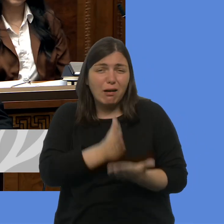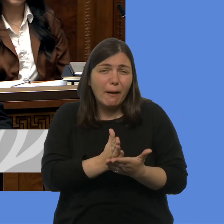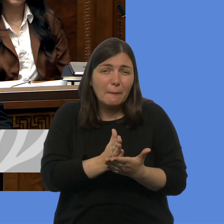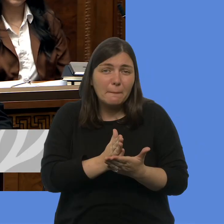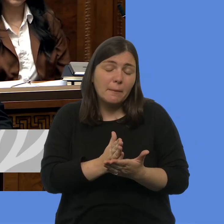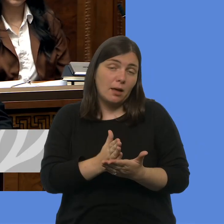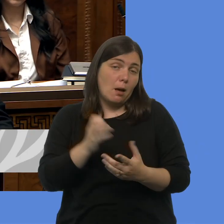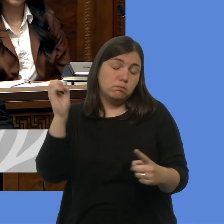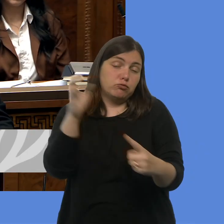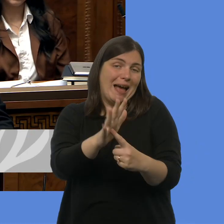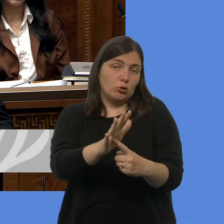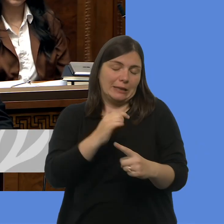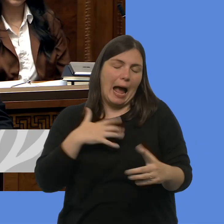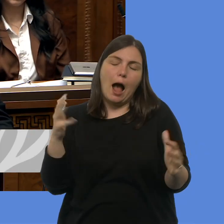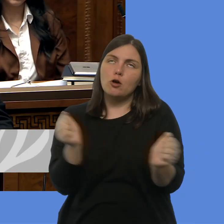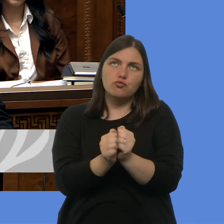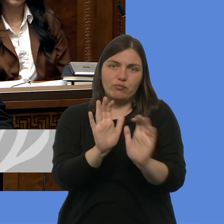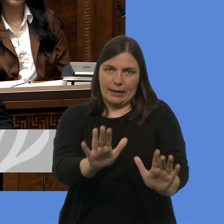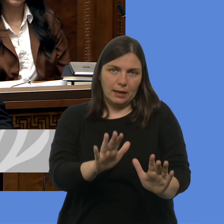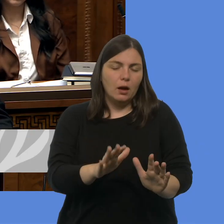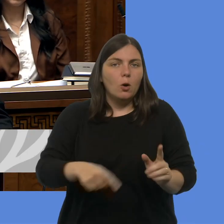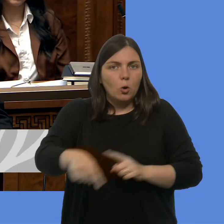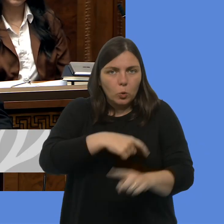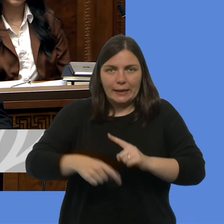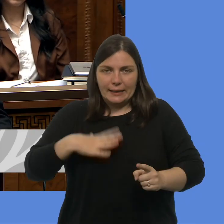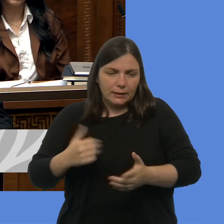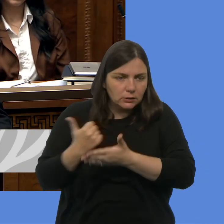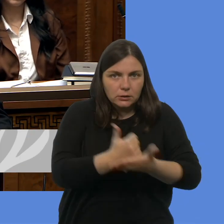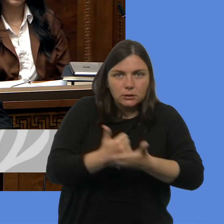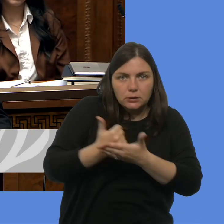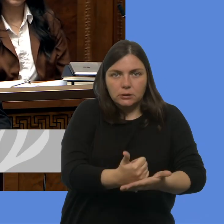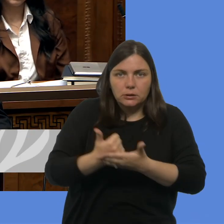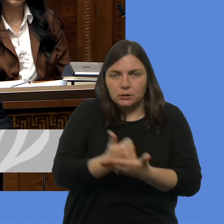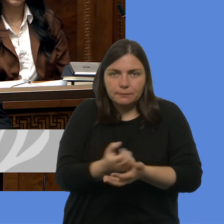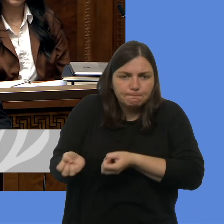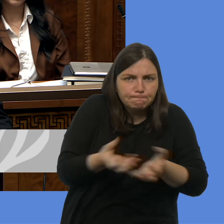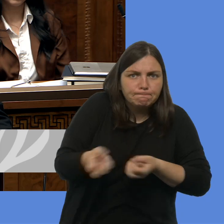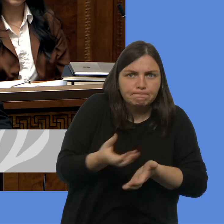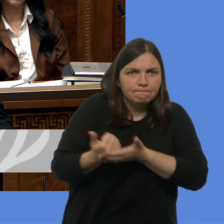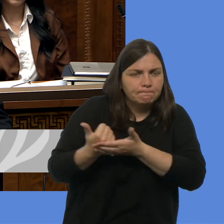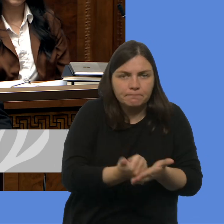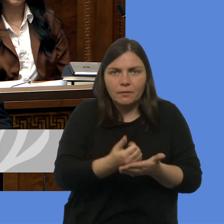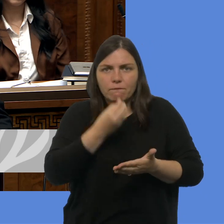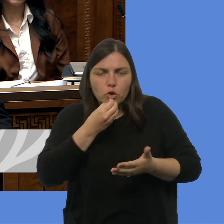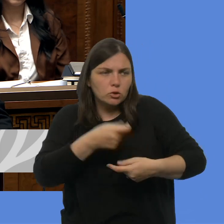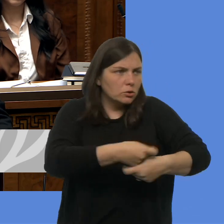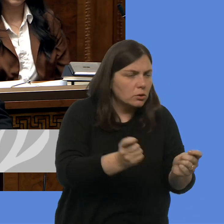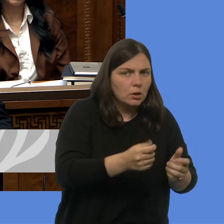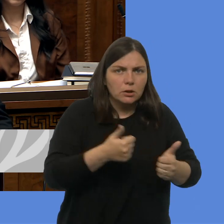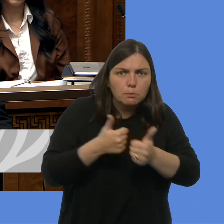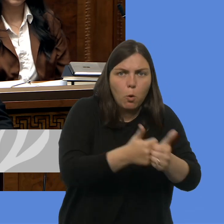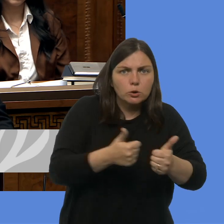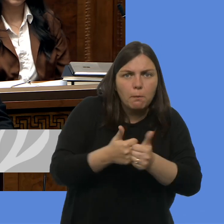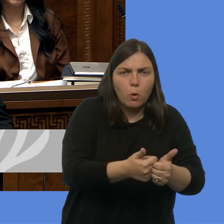priority, you're 100% right, has to be getting aid into these people. It has to be allowing the aid and the support